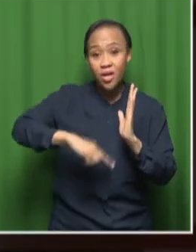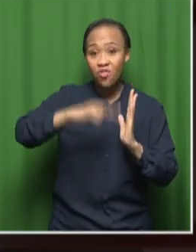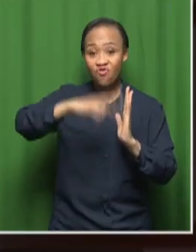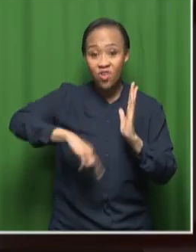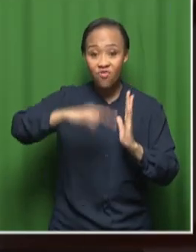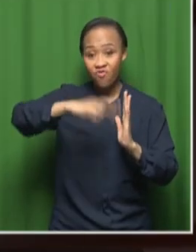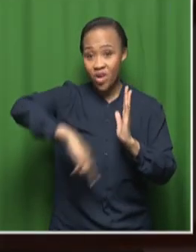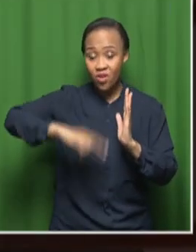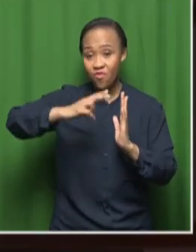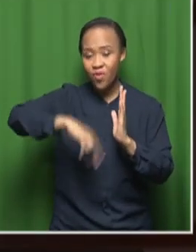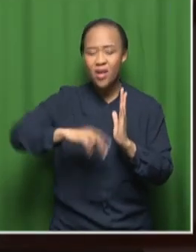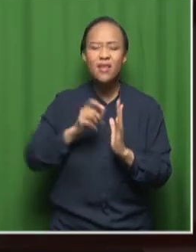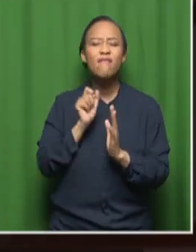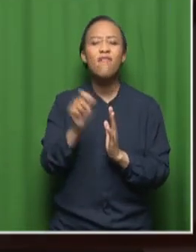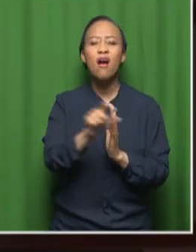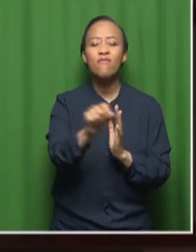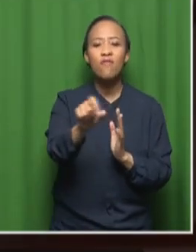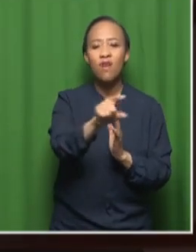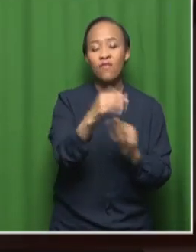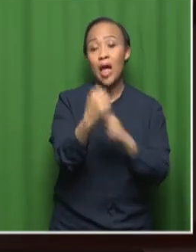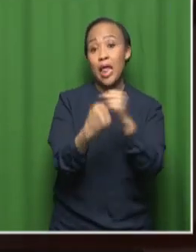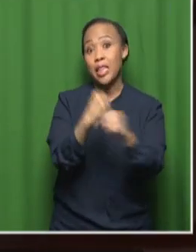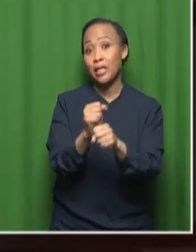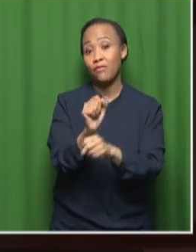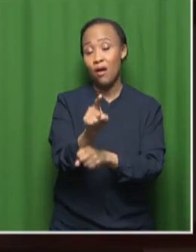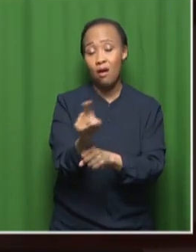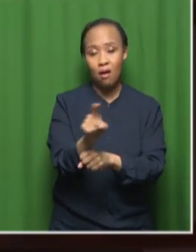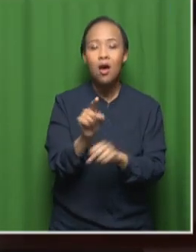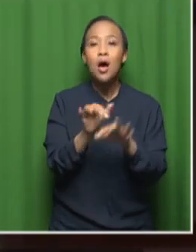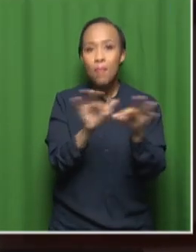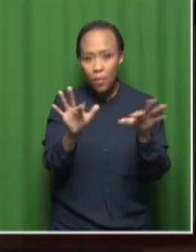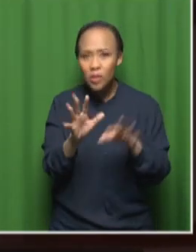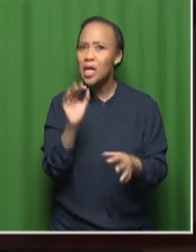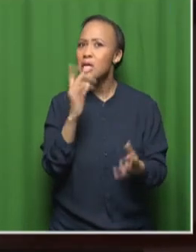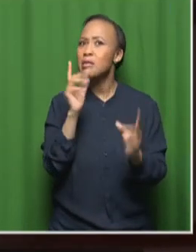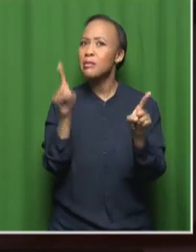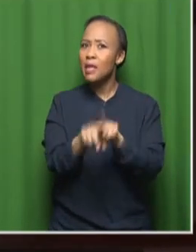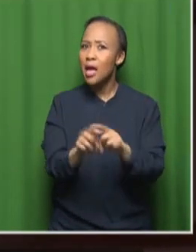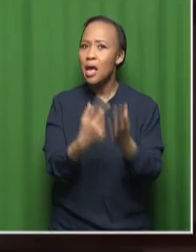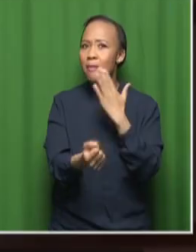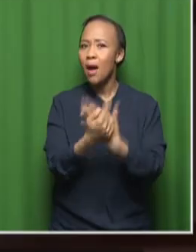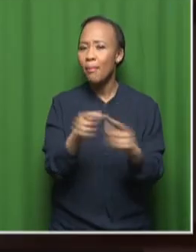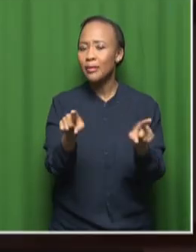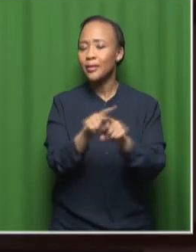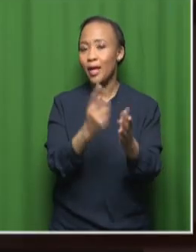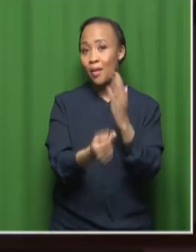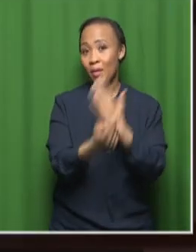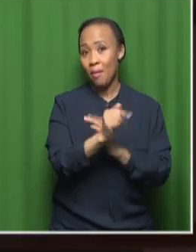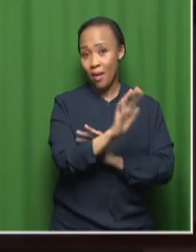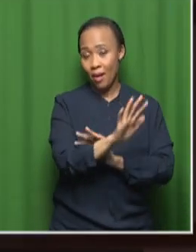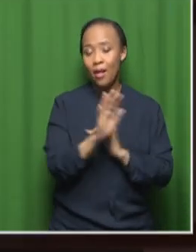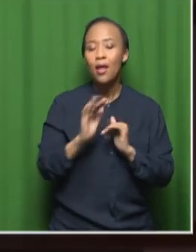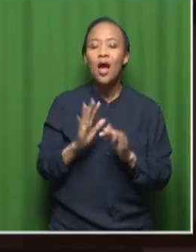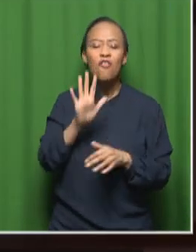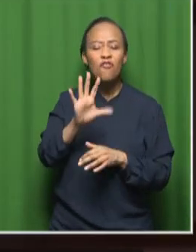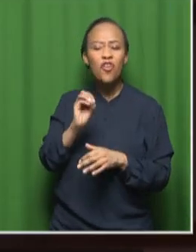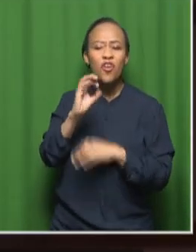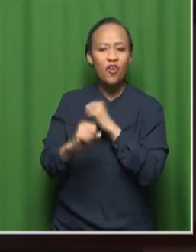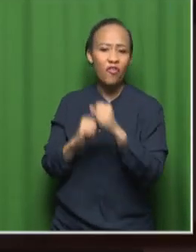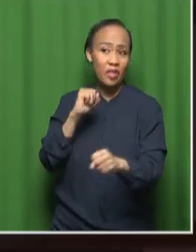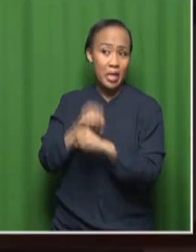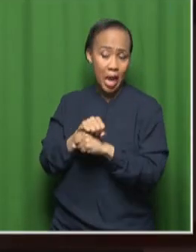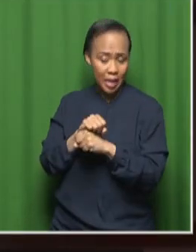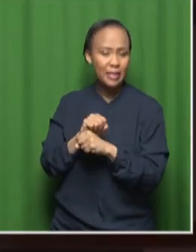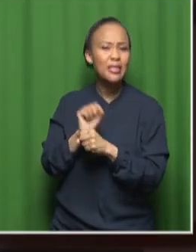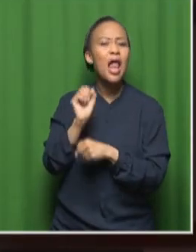saying that it has happened. So when I was writing this book, I told myself that I'm not just writing for fun, but I want to write something that even after 50 years, when you find it there,